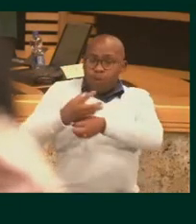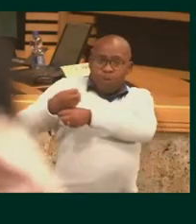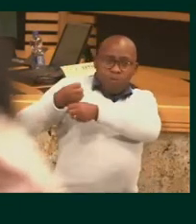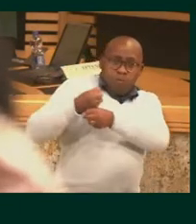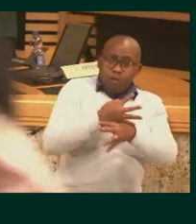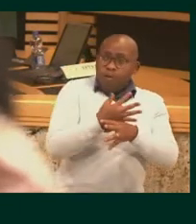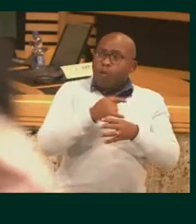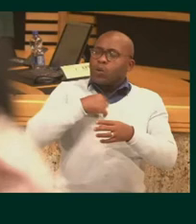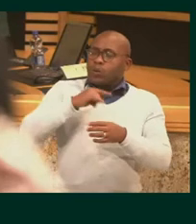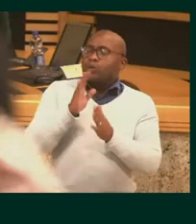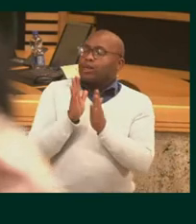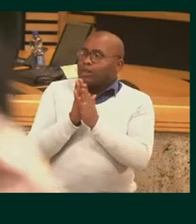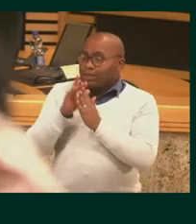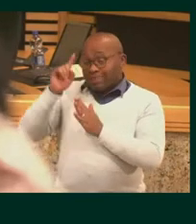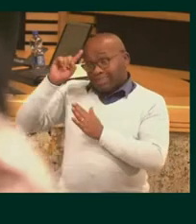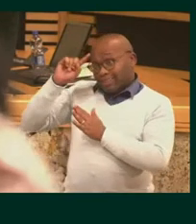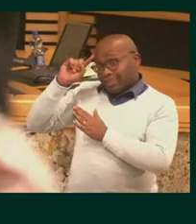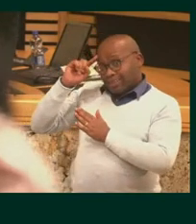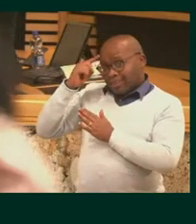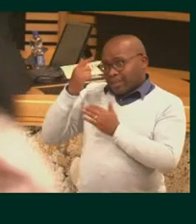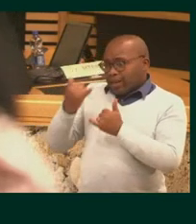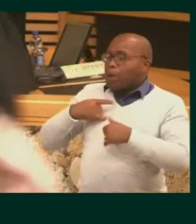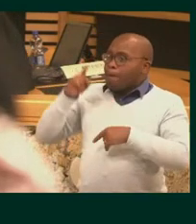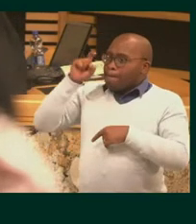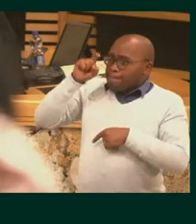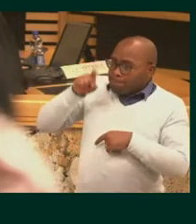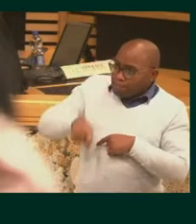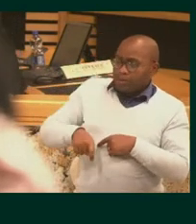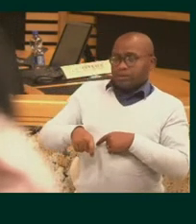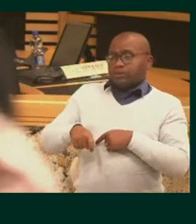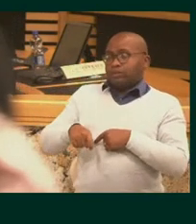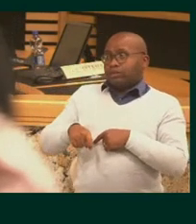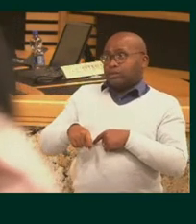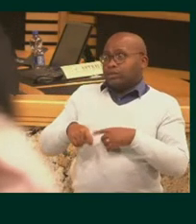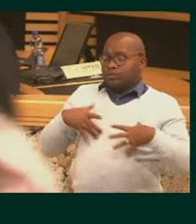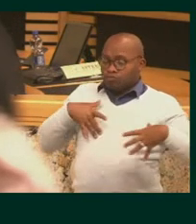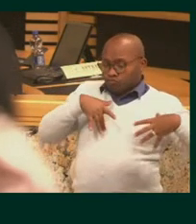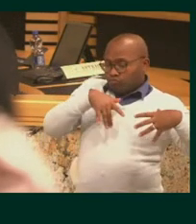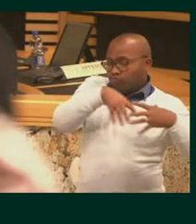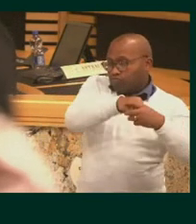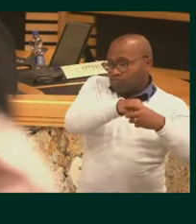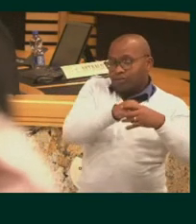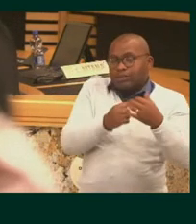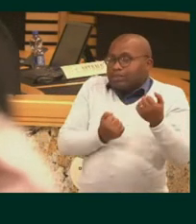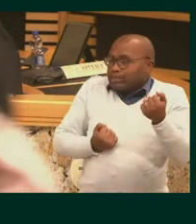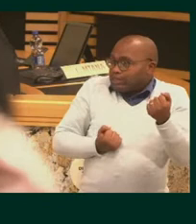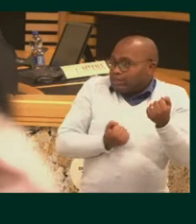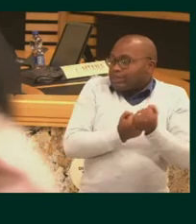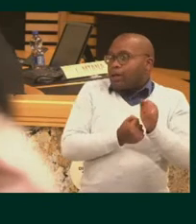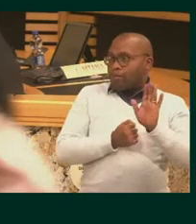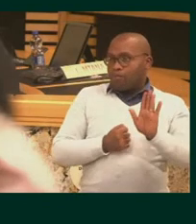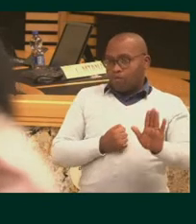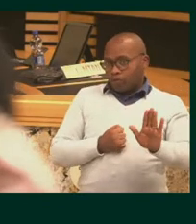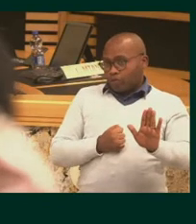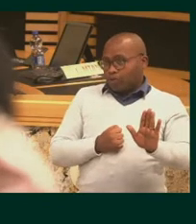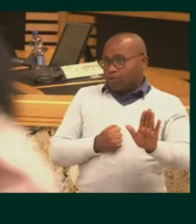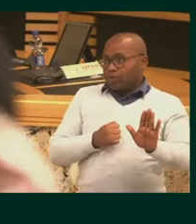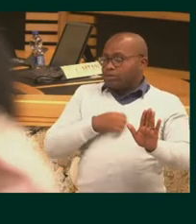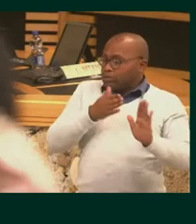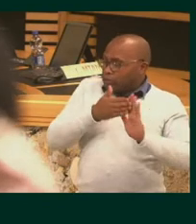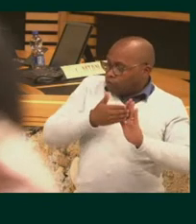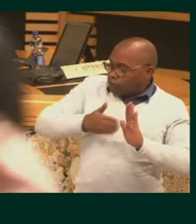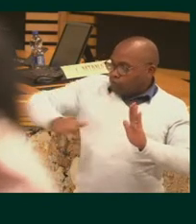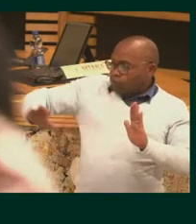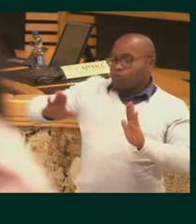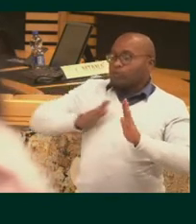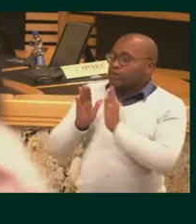all institutions express its solidarity with the people of Palestine and to call for a peace resolution to the